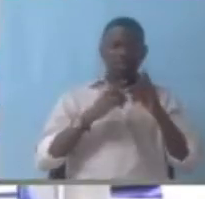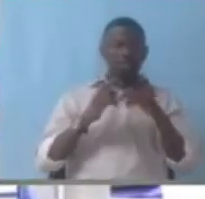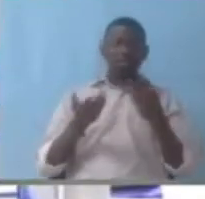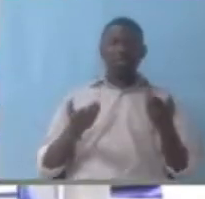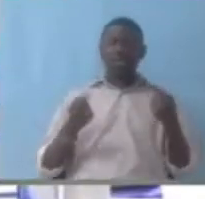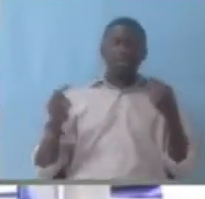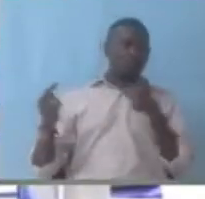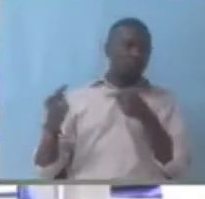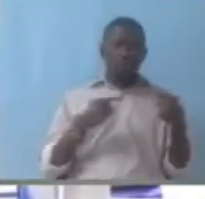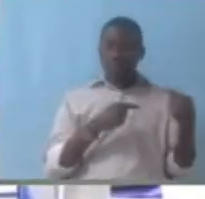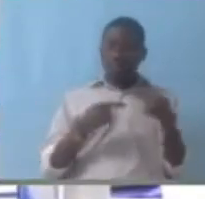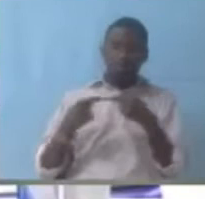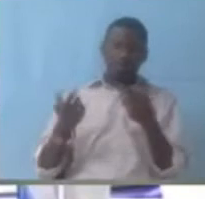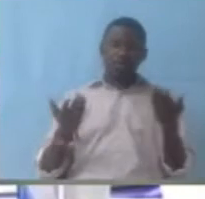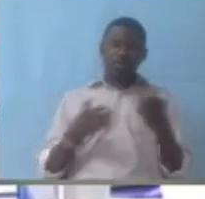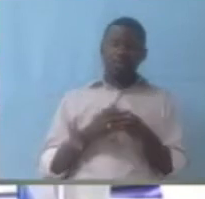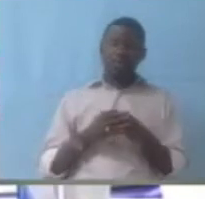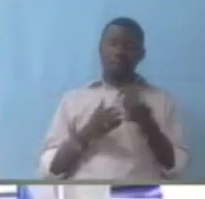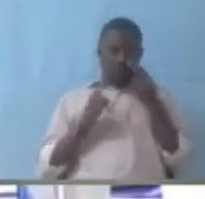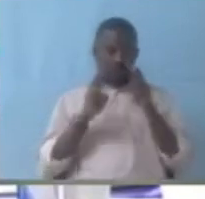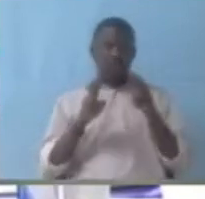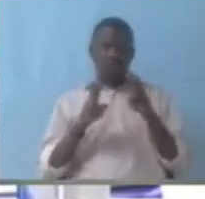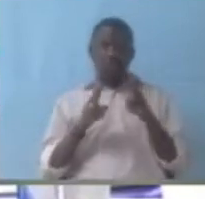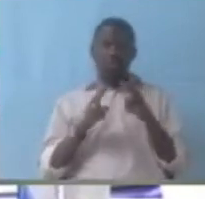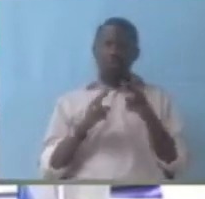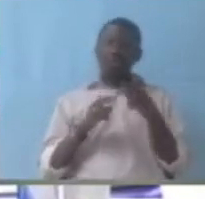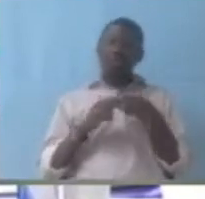Bensuda, looking at the practical realities on the ground,